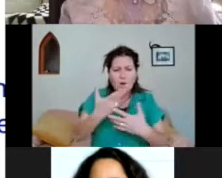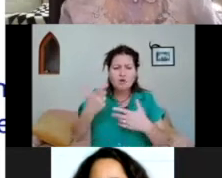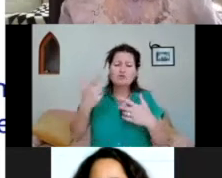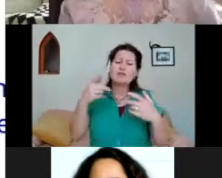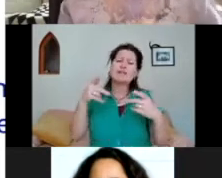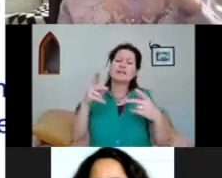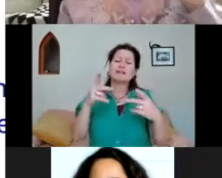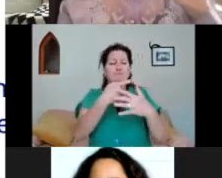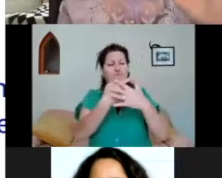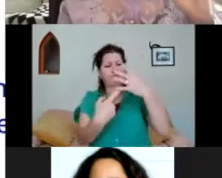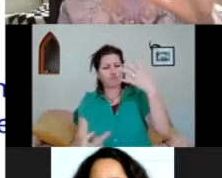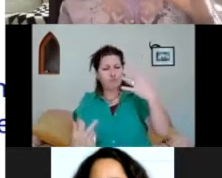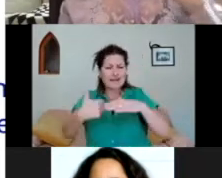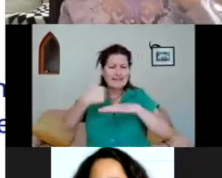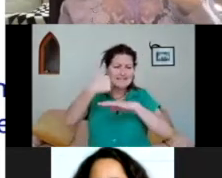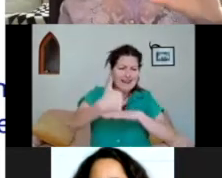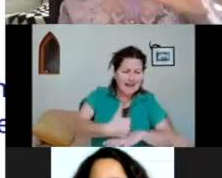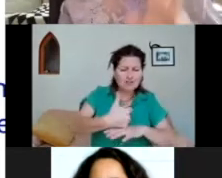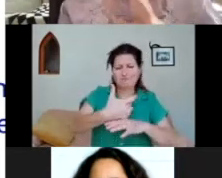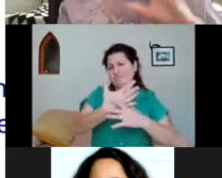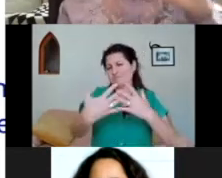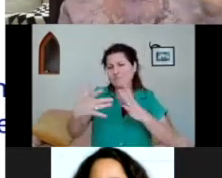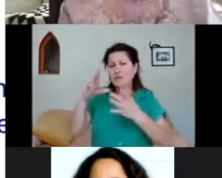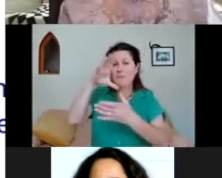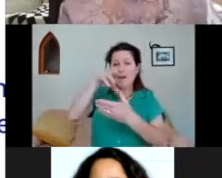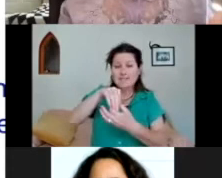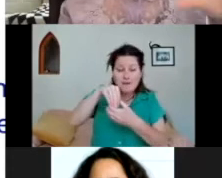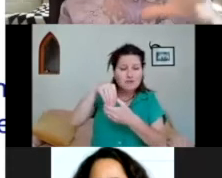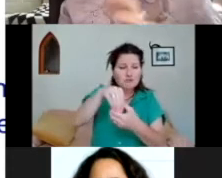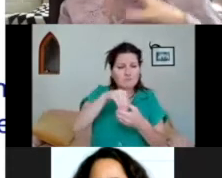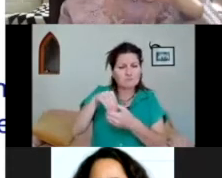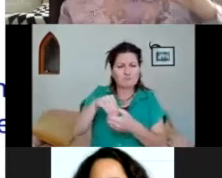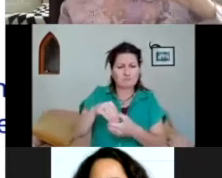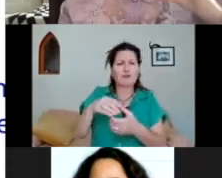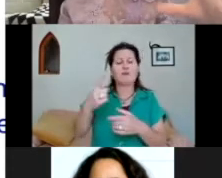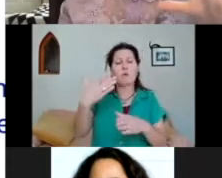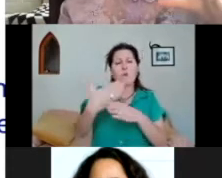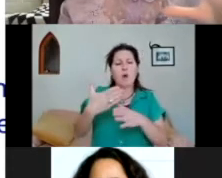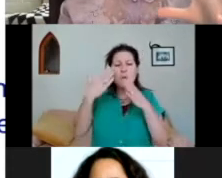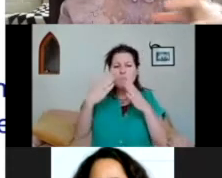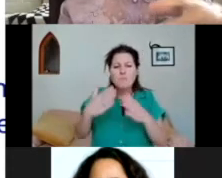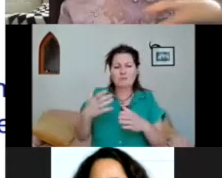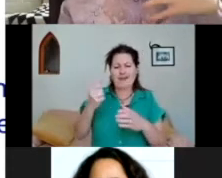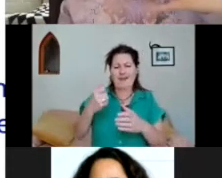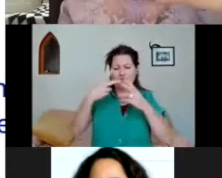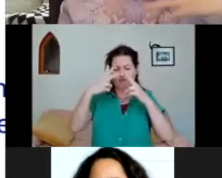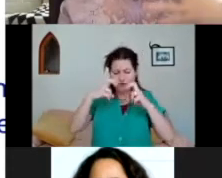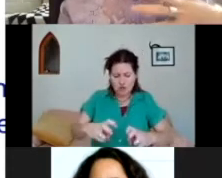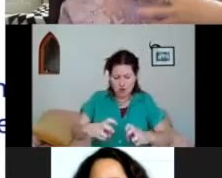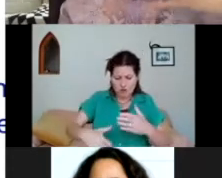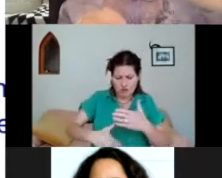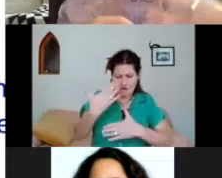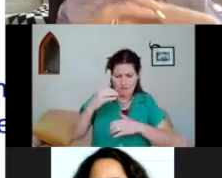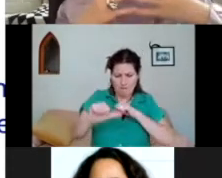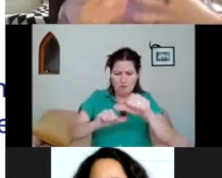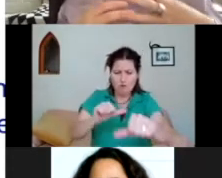installation. The work proposed must undertake a research and development process. So that